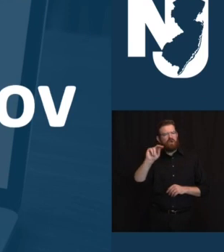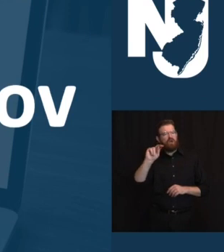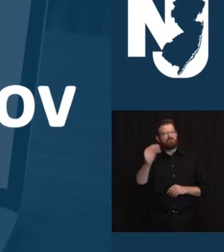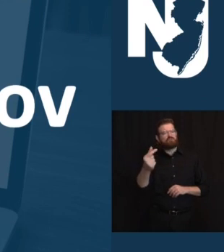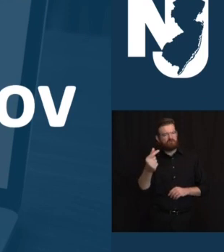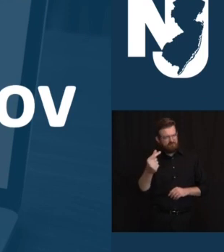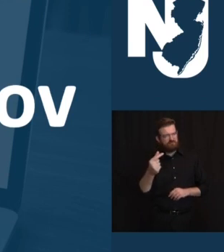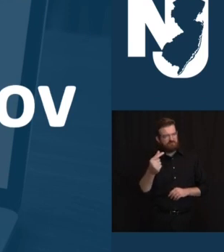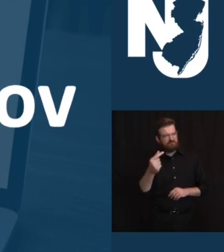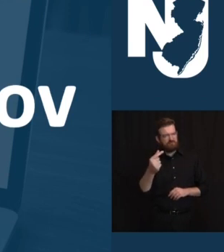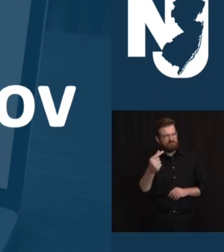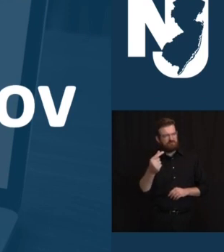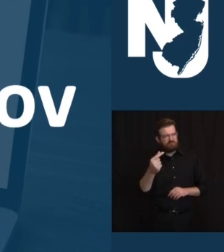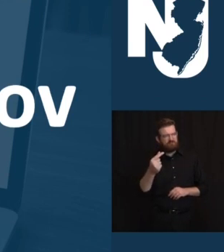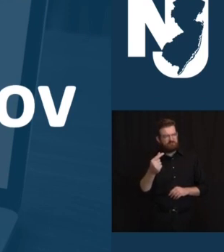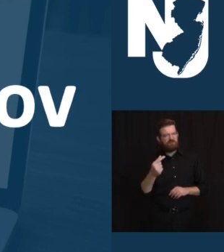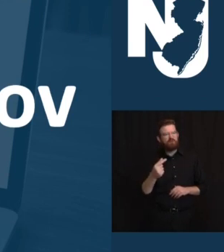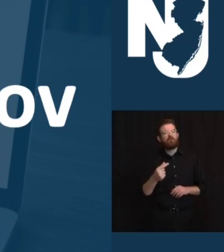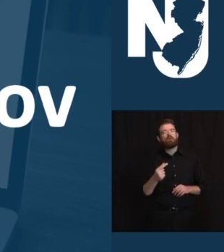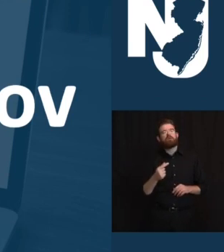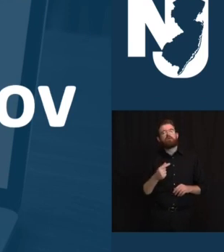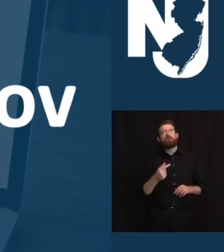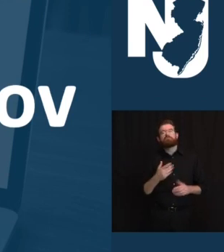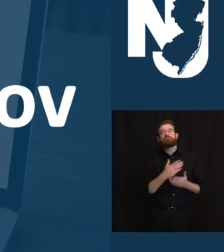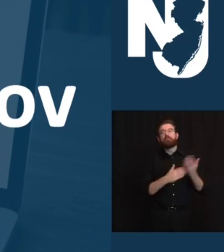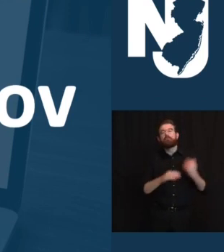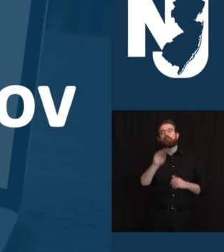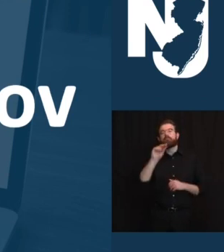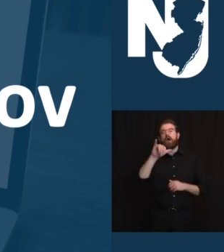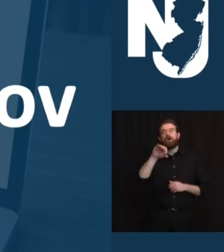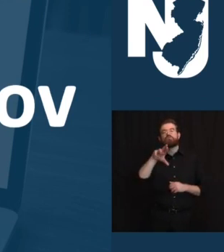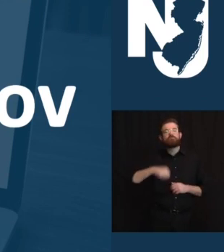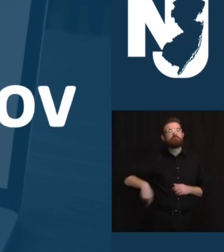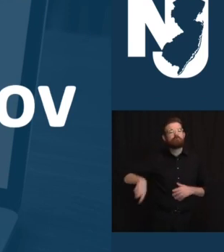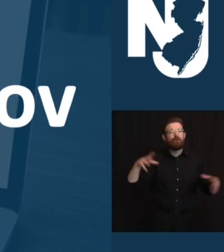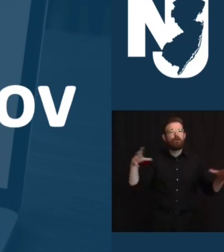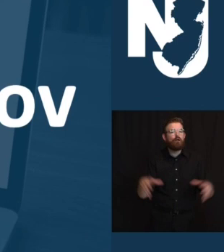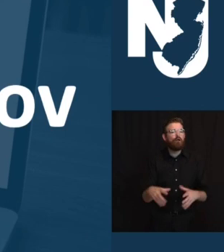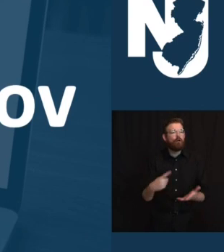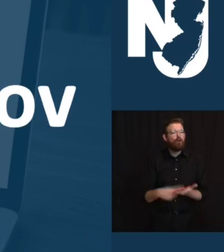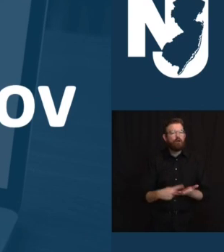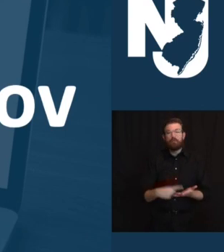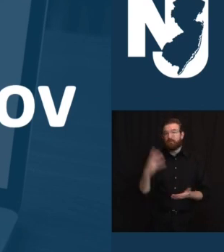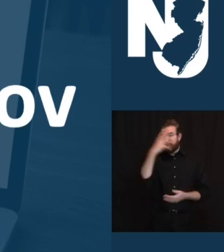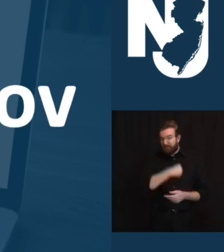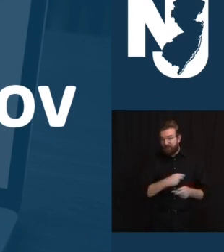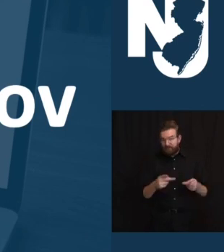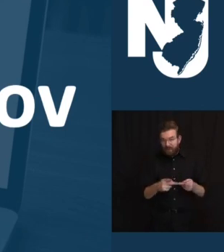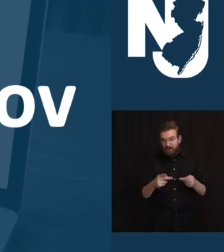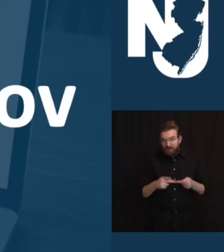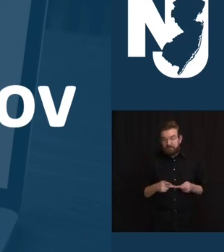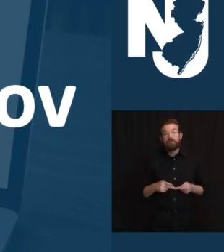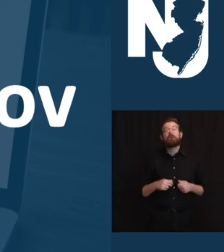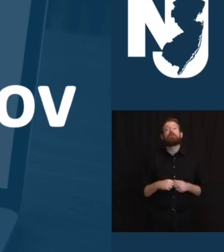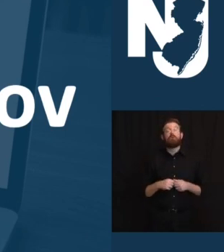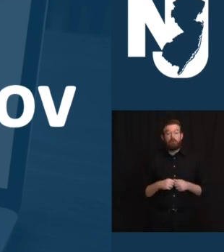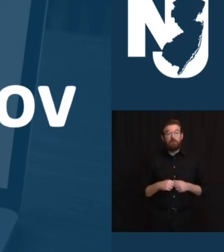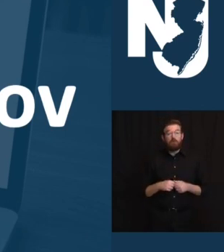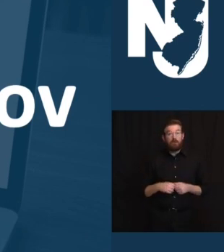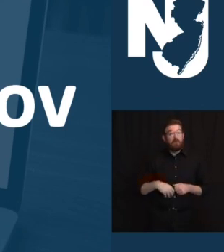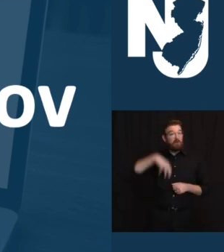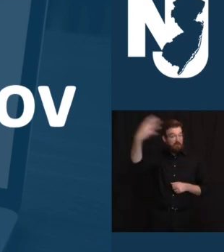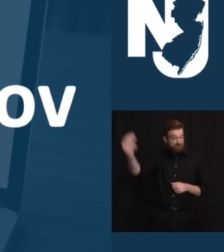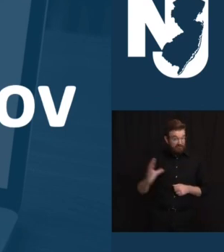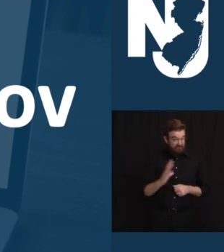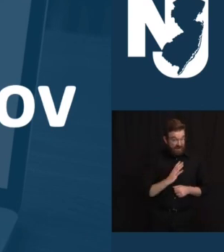some of the group mayors there. So as we all get out, folks, let's not forget the need for social distancing or